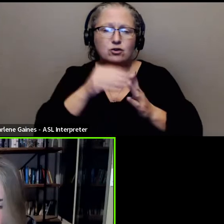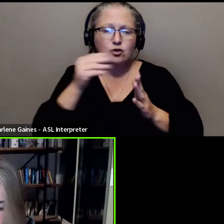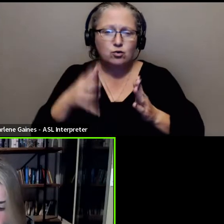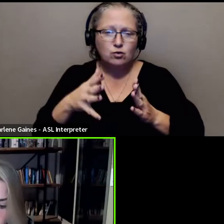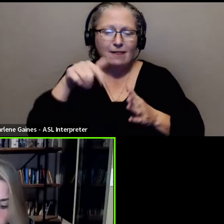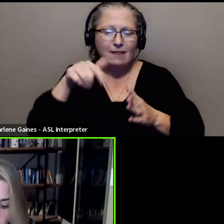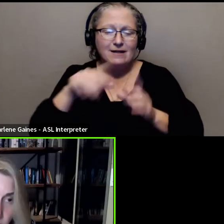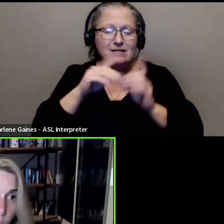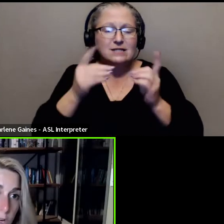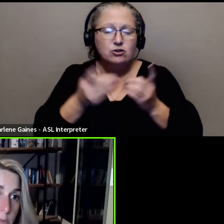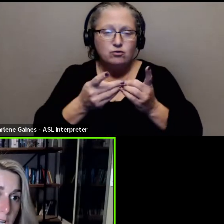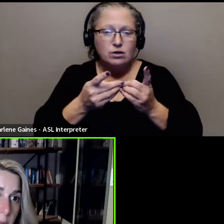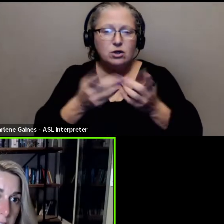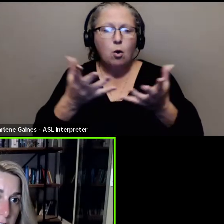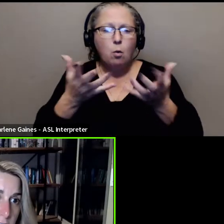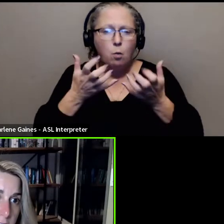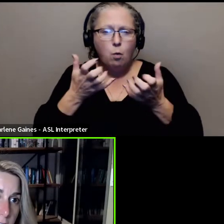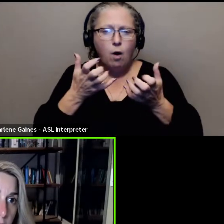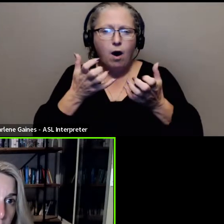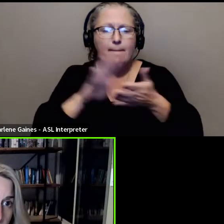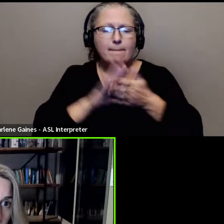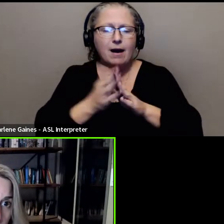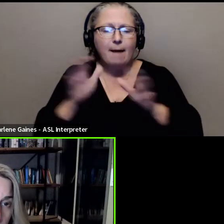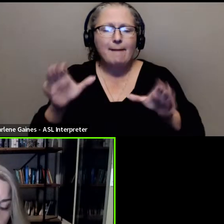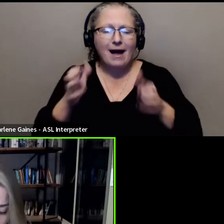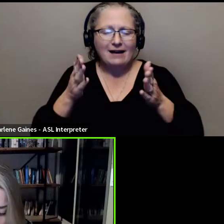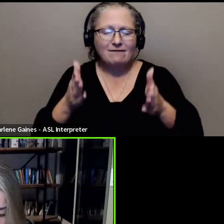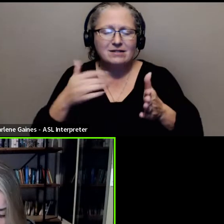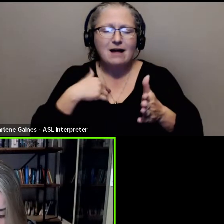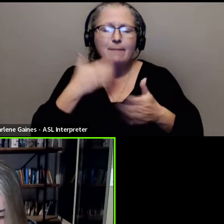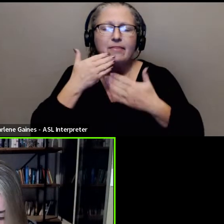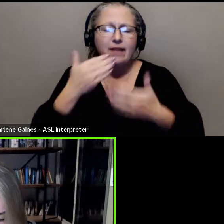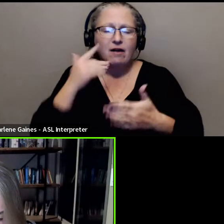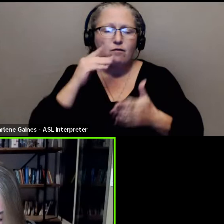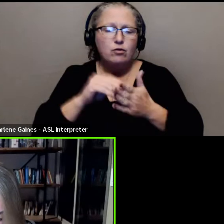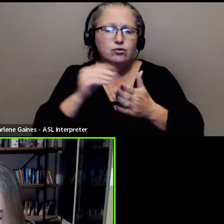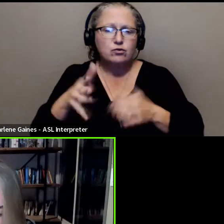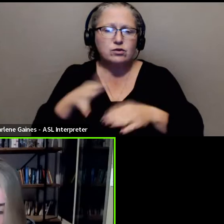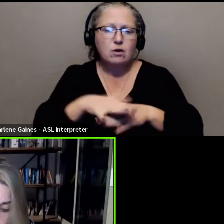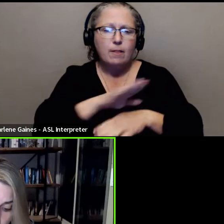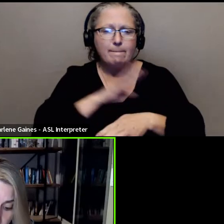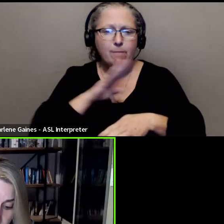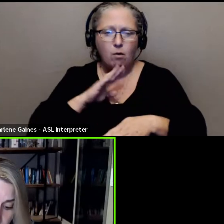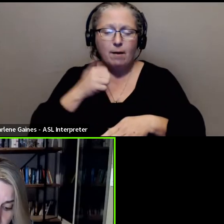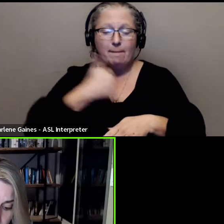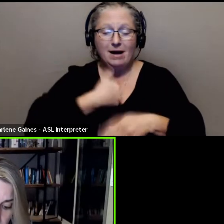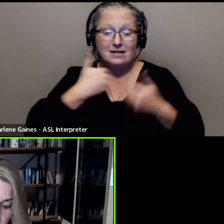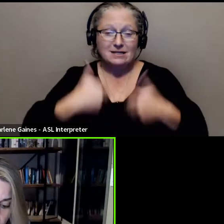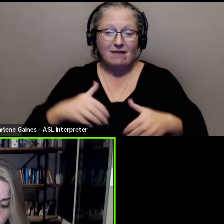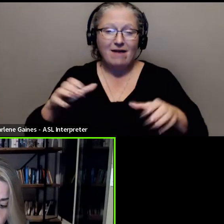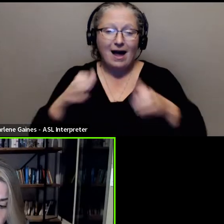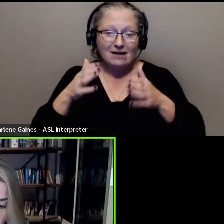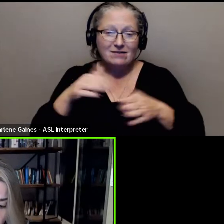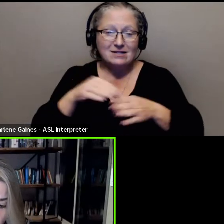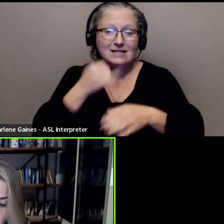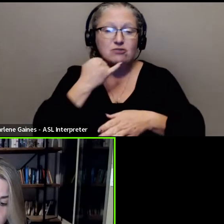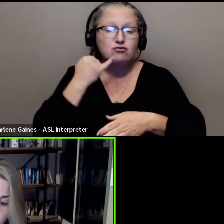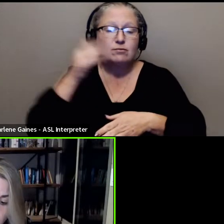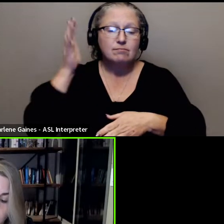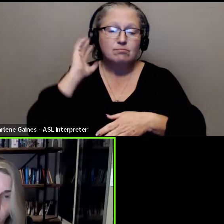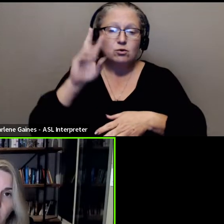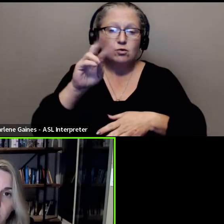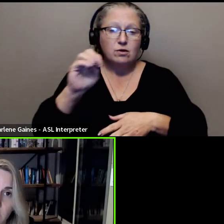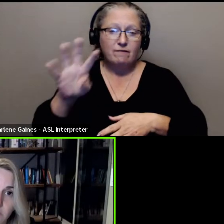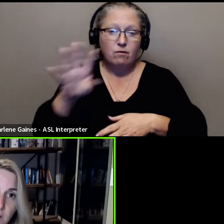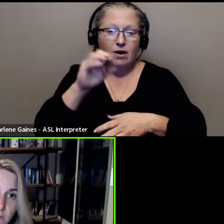this district that want to become activists, and I'm thankful for the students on the board. I myself was an activist in Israel back in